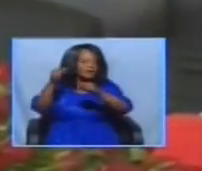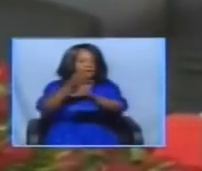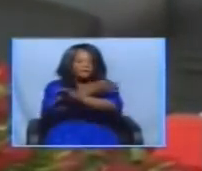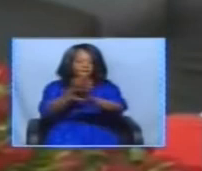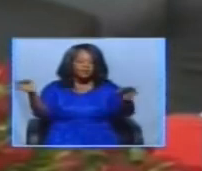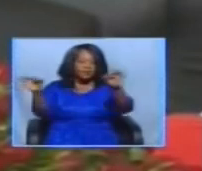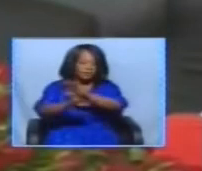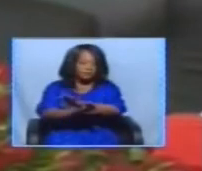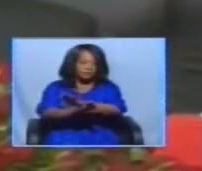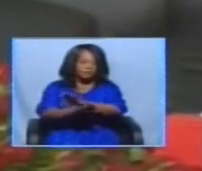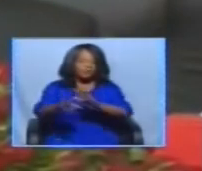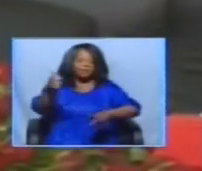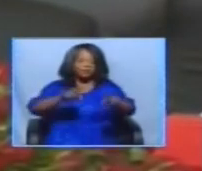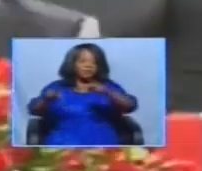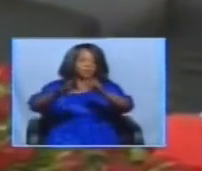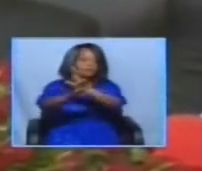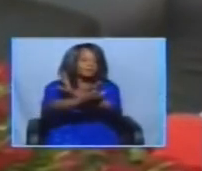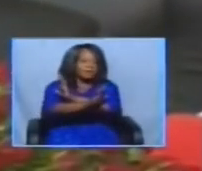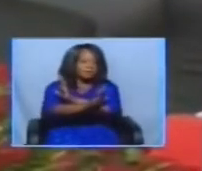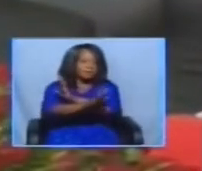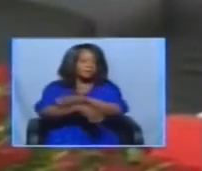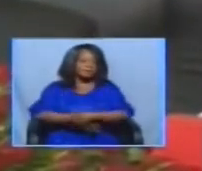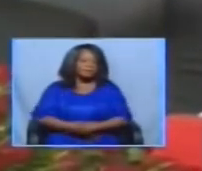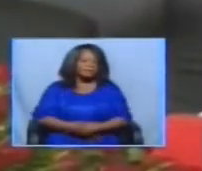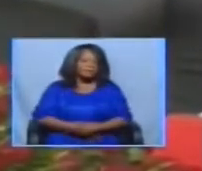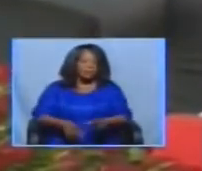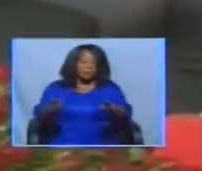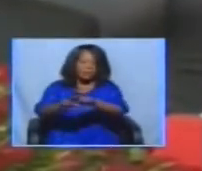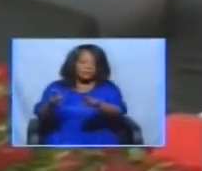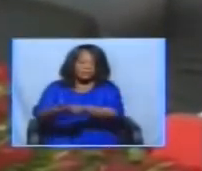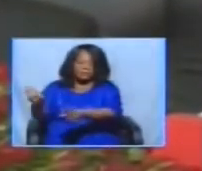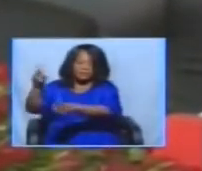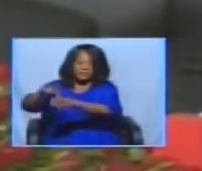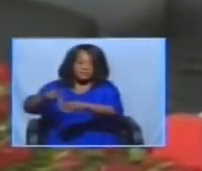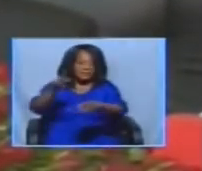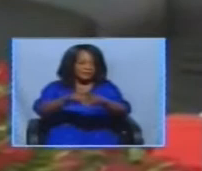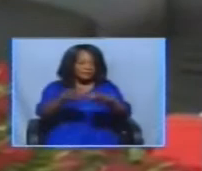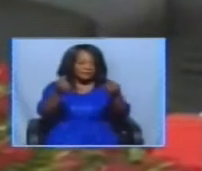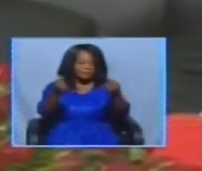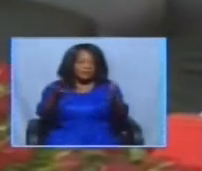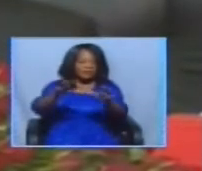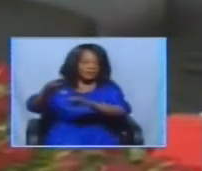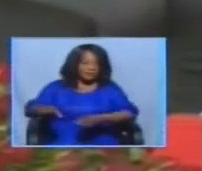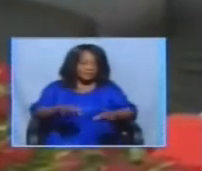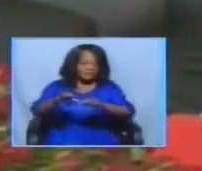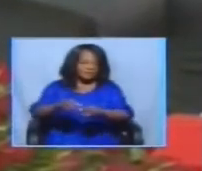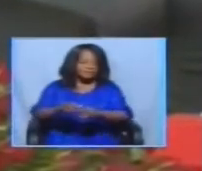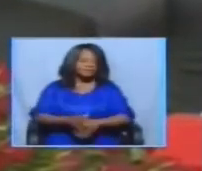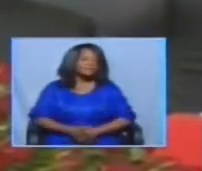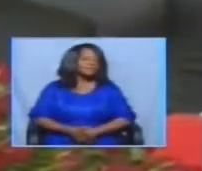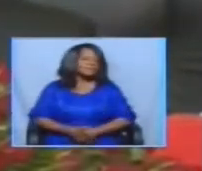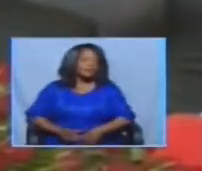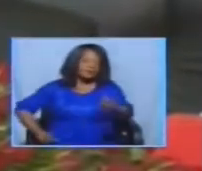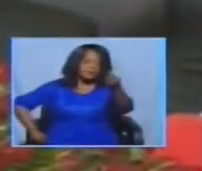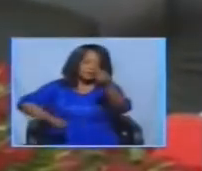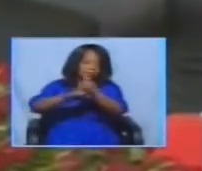people, eventually emancipation, and then support by way of cooperation and